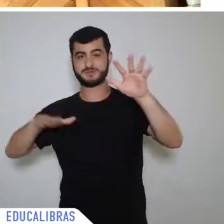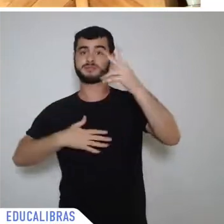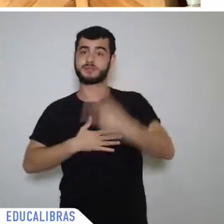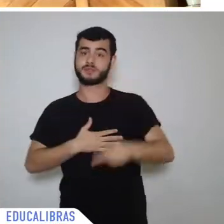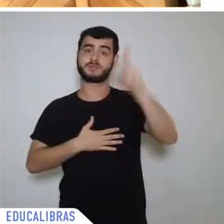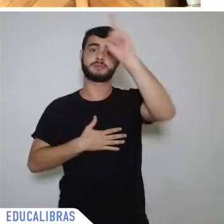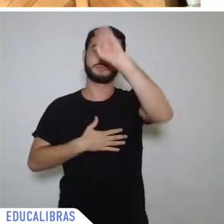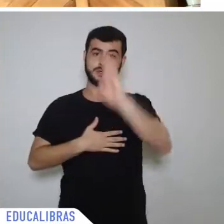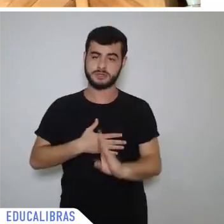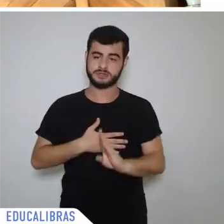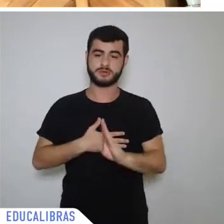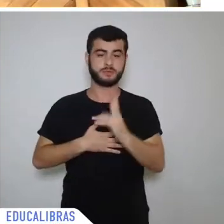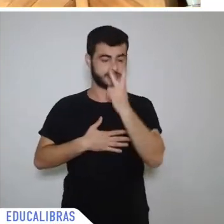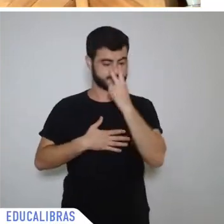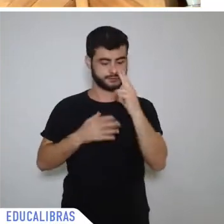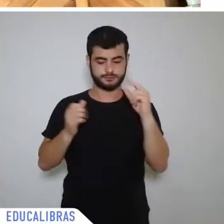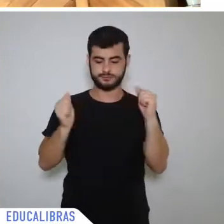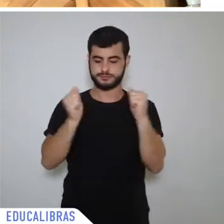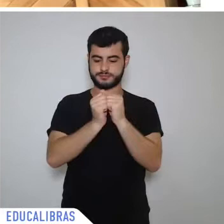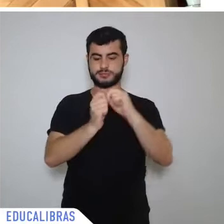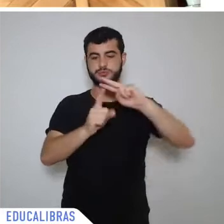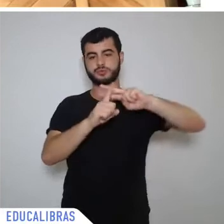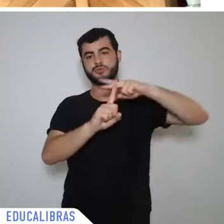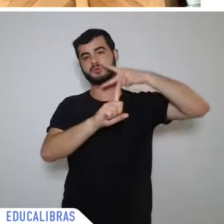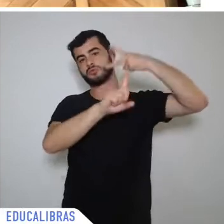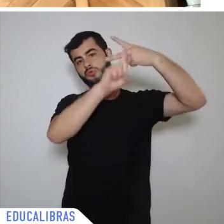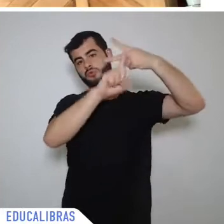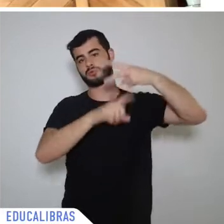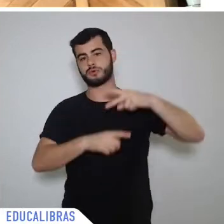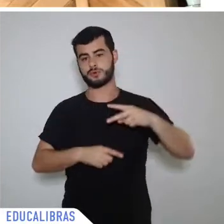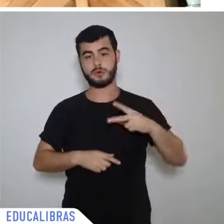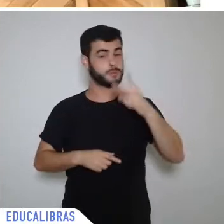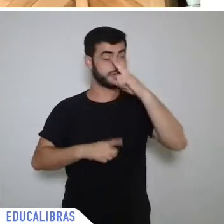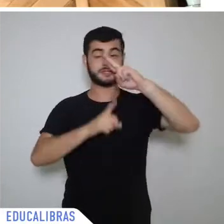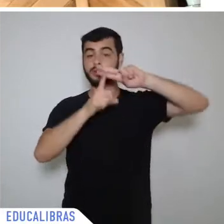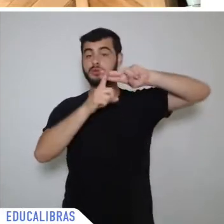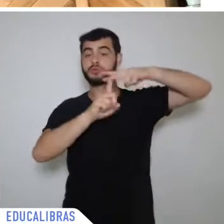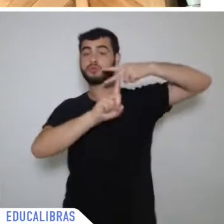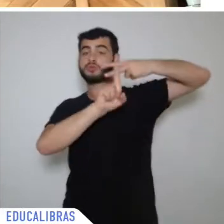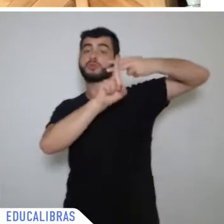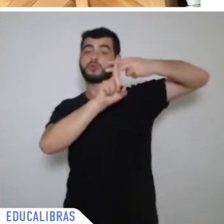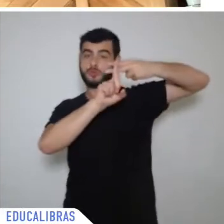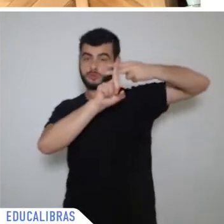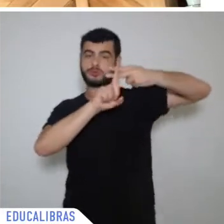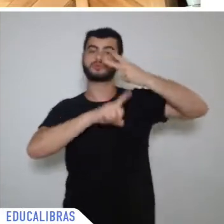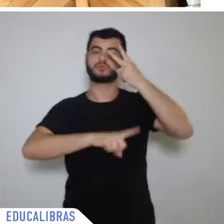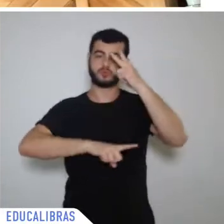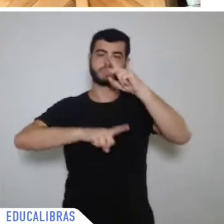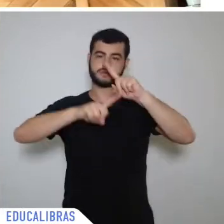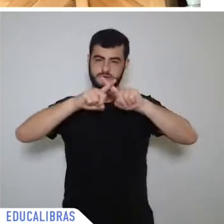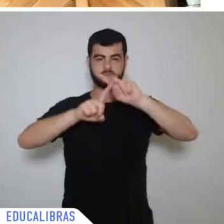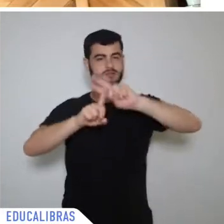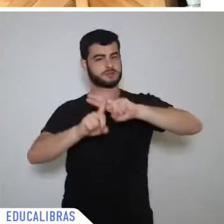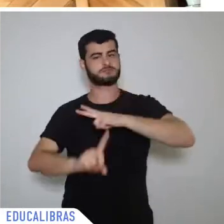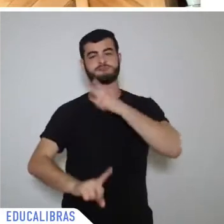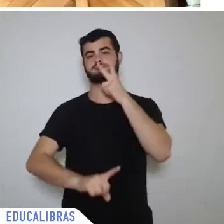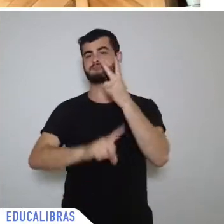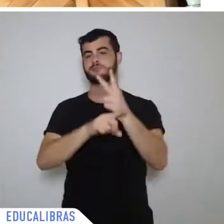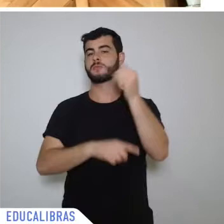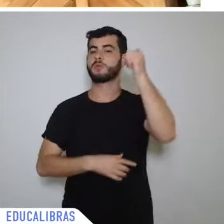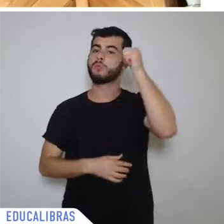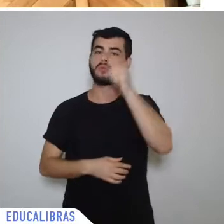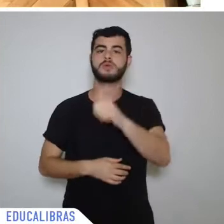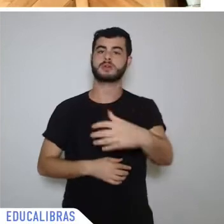a woman that is pregnant and then has the baby and then goes under their puerperium and they have COVID, they are going to